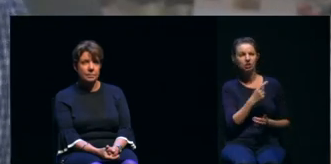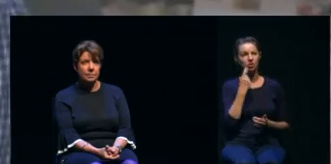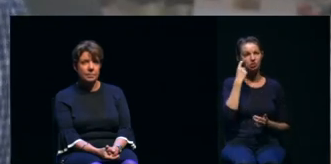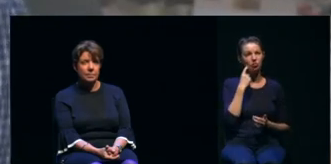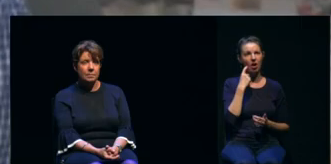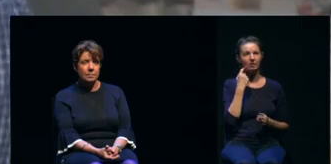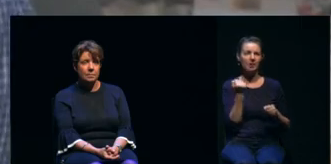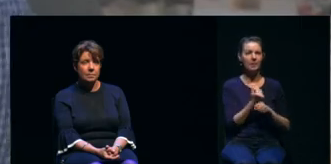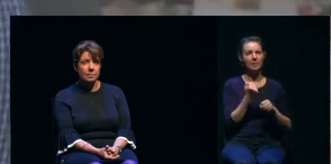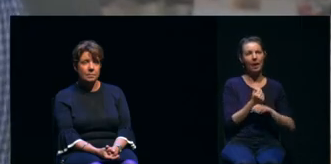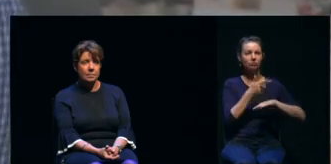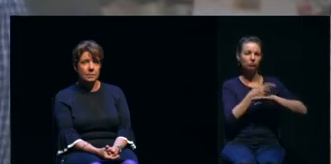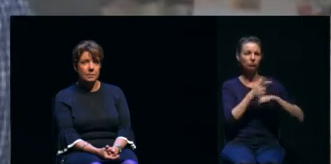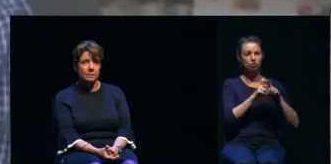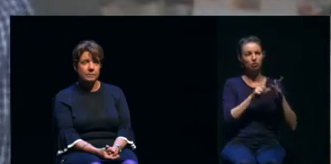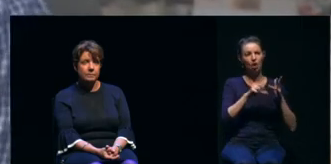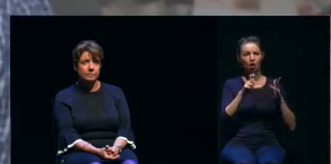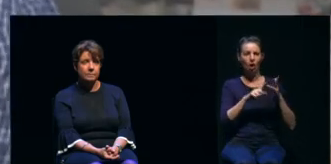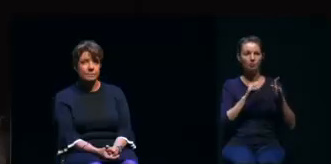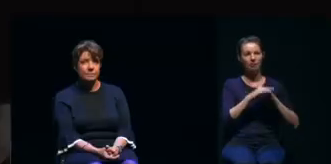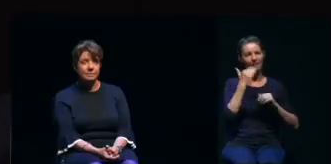make documentaries about feminism. Like, let me get on with it.